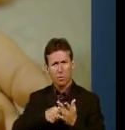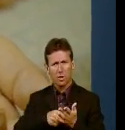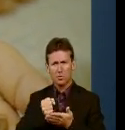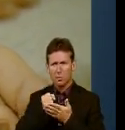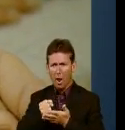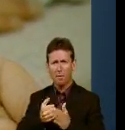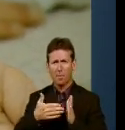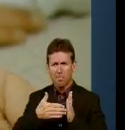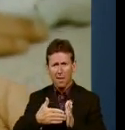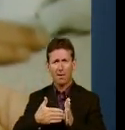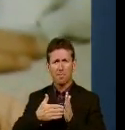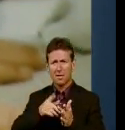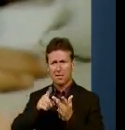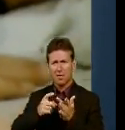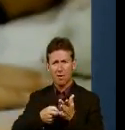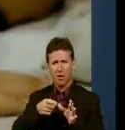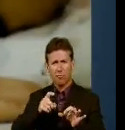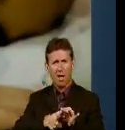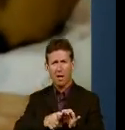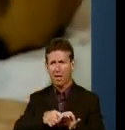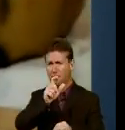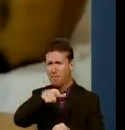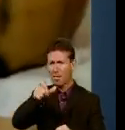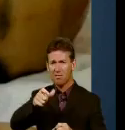Iraqis fell off the rails.